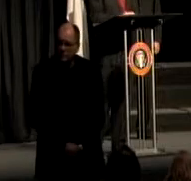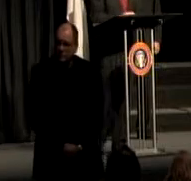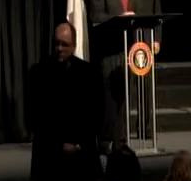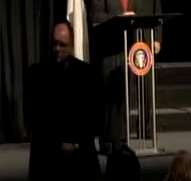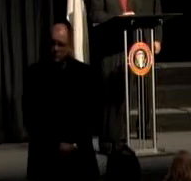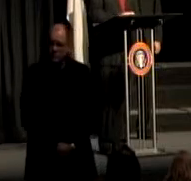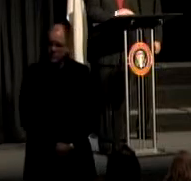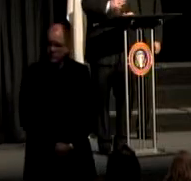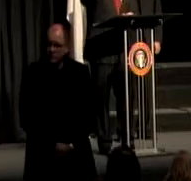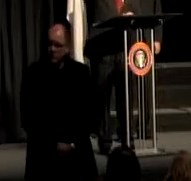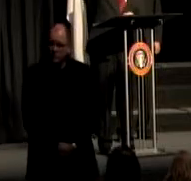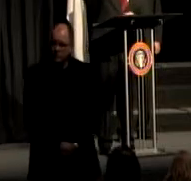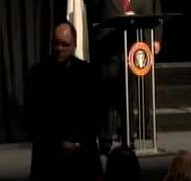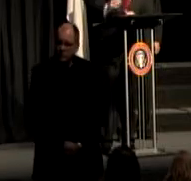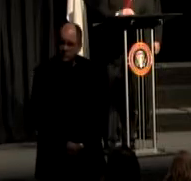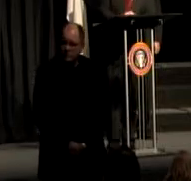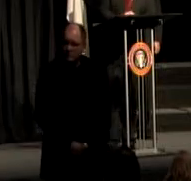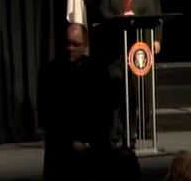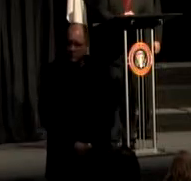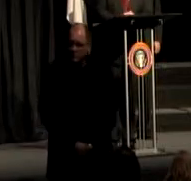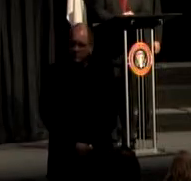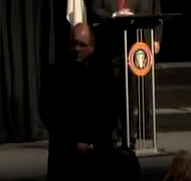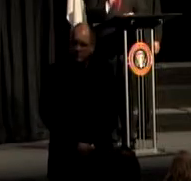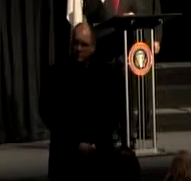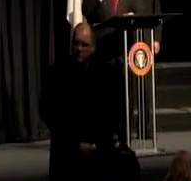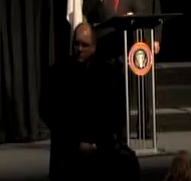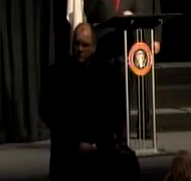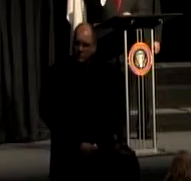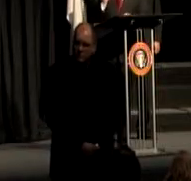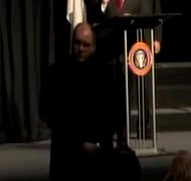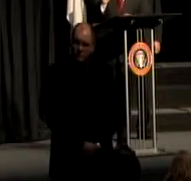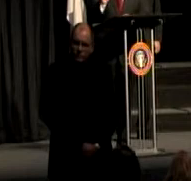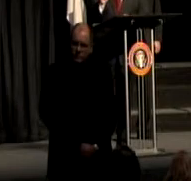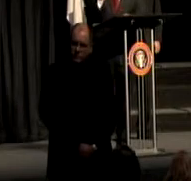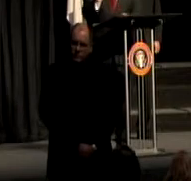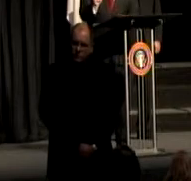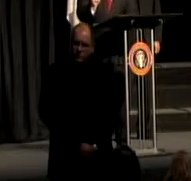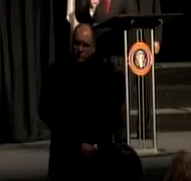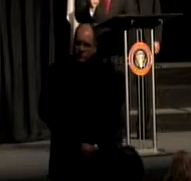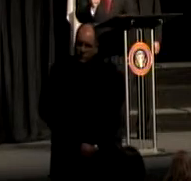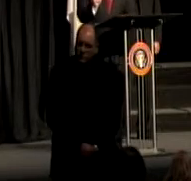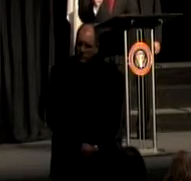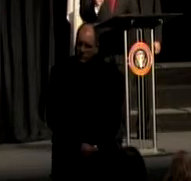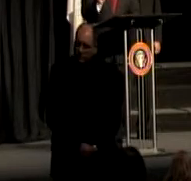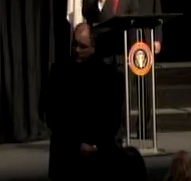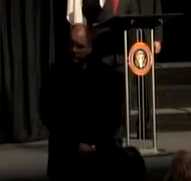the lamb if you have given your life to Christ you owe Christ